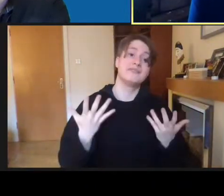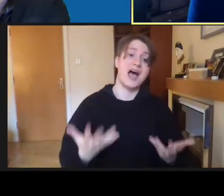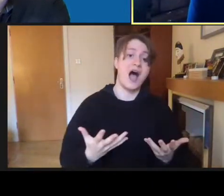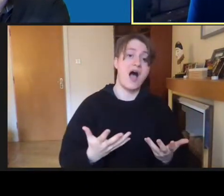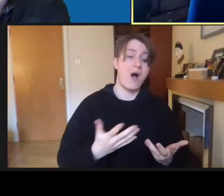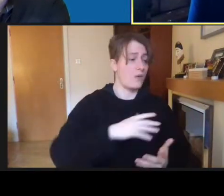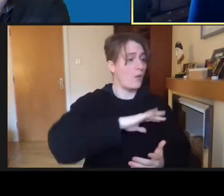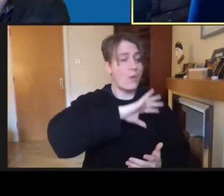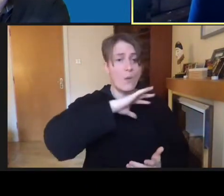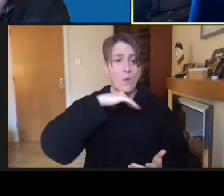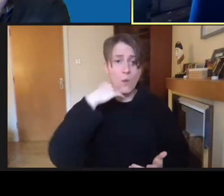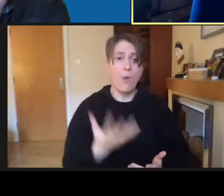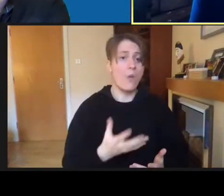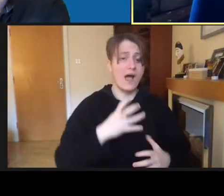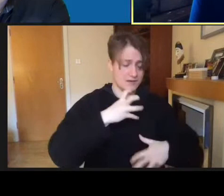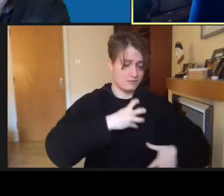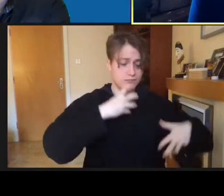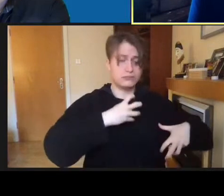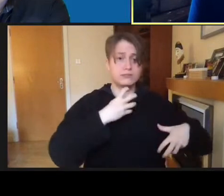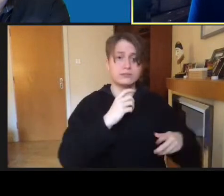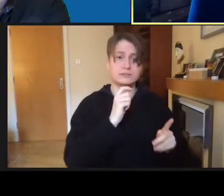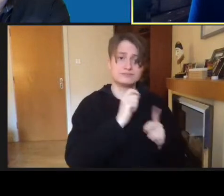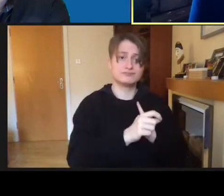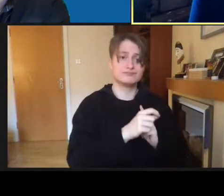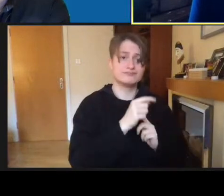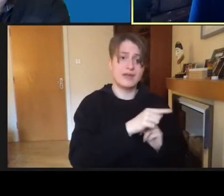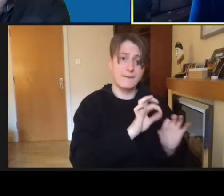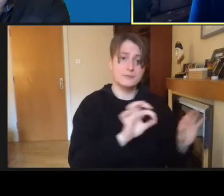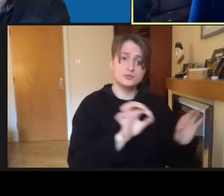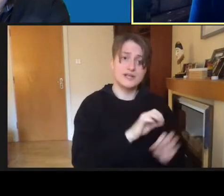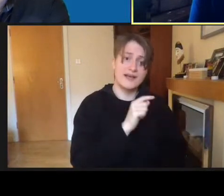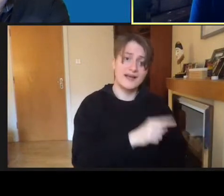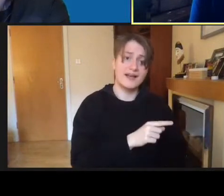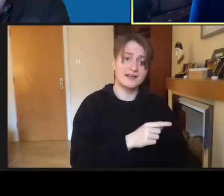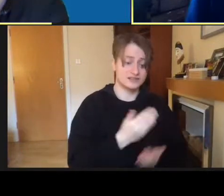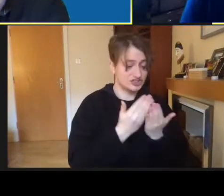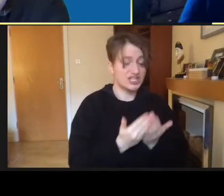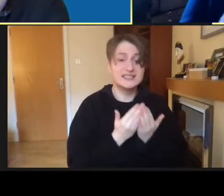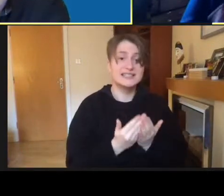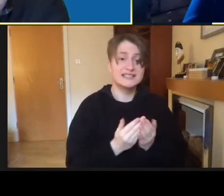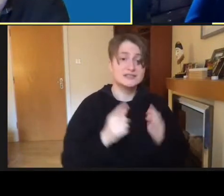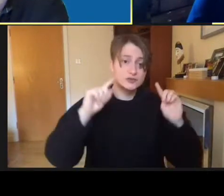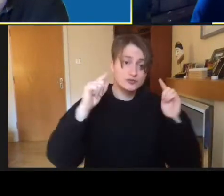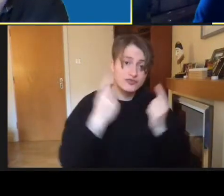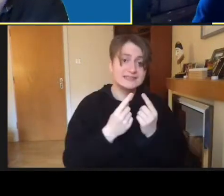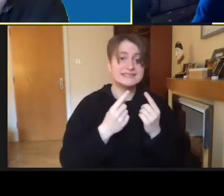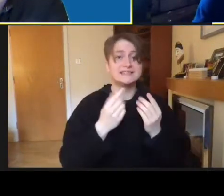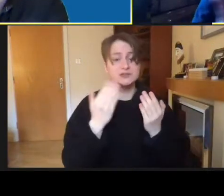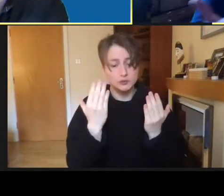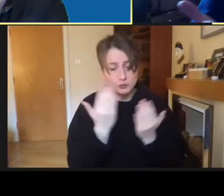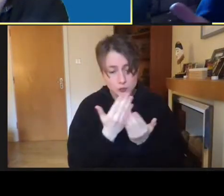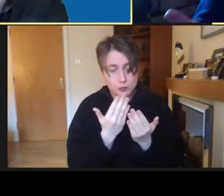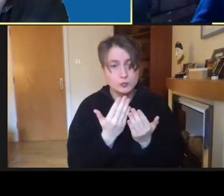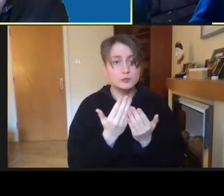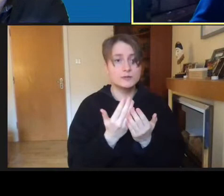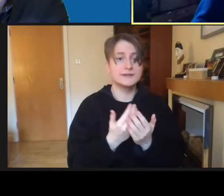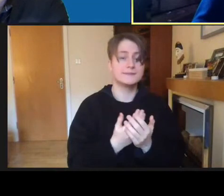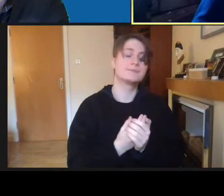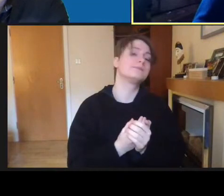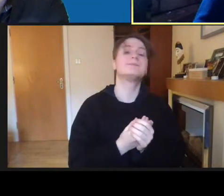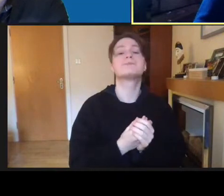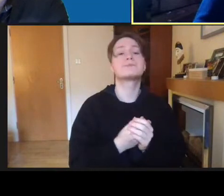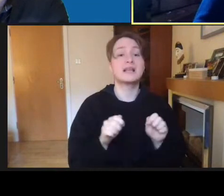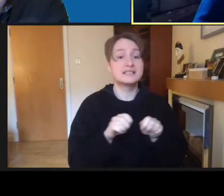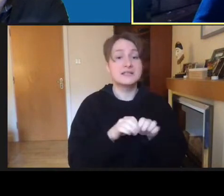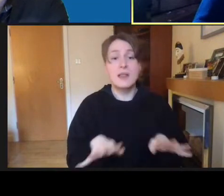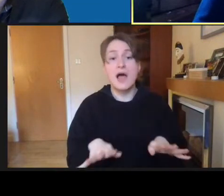all the time by all players, and horn students study it as well. Sure. And the same thing happens with the Maxwell Davis